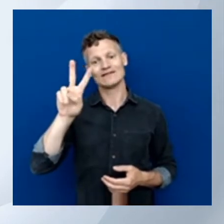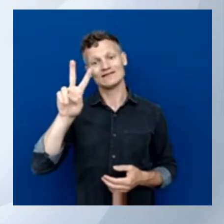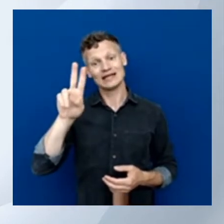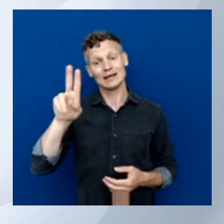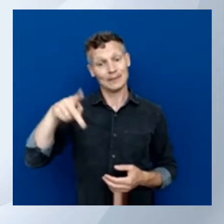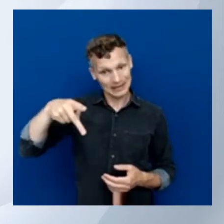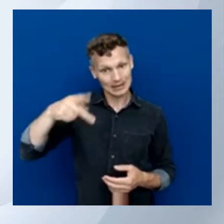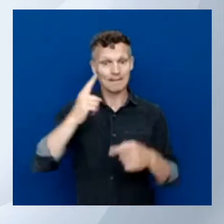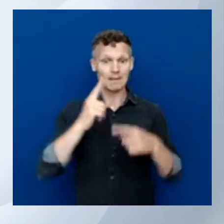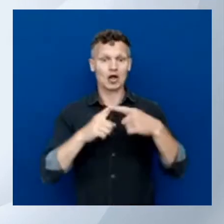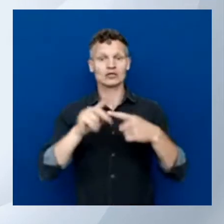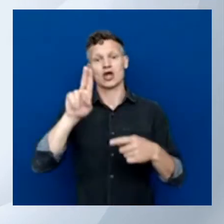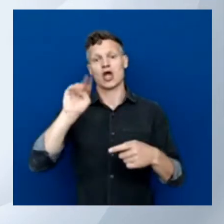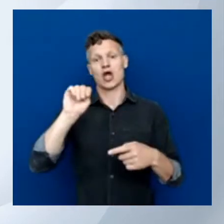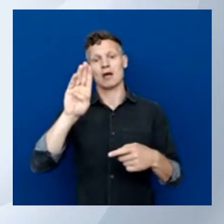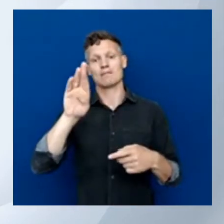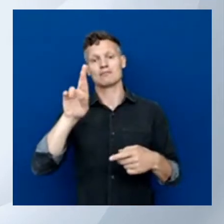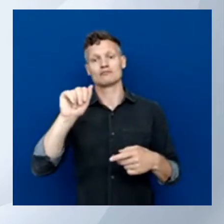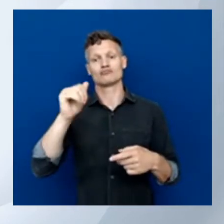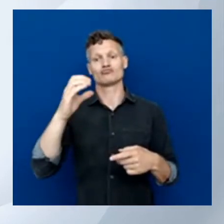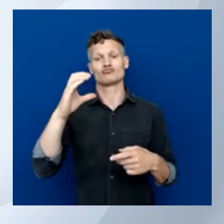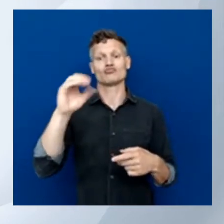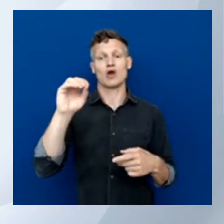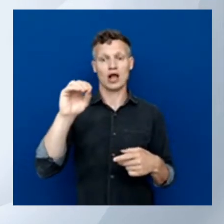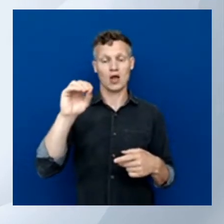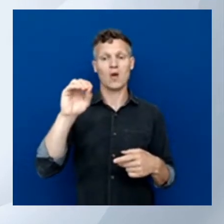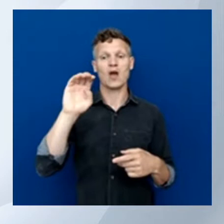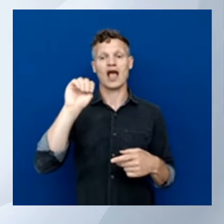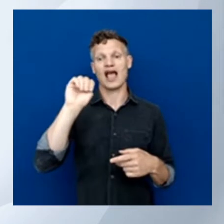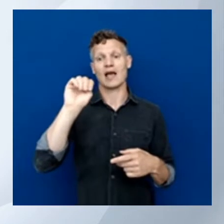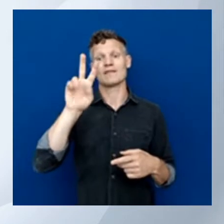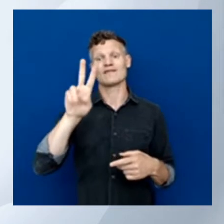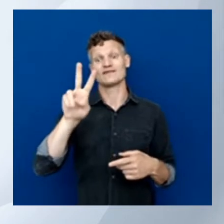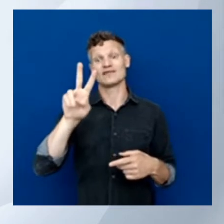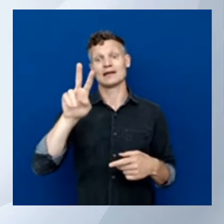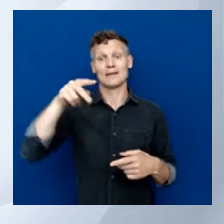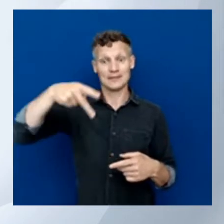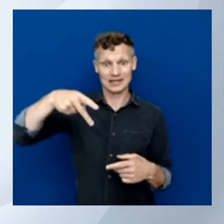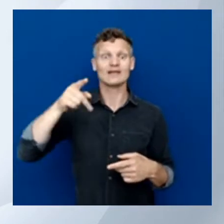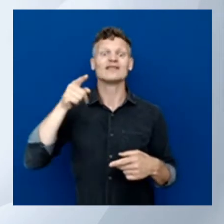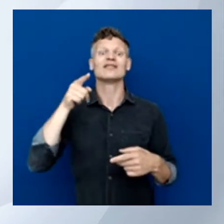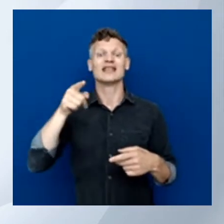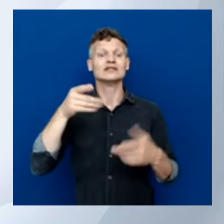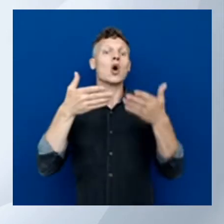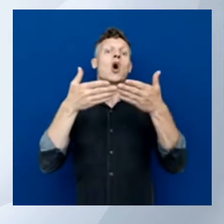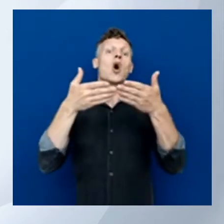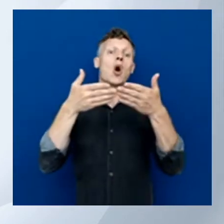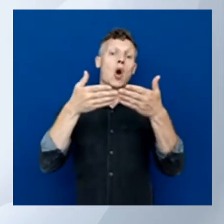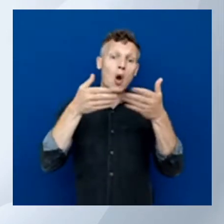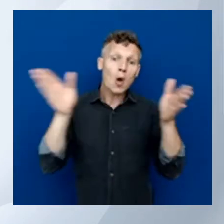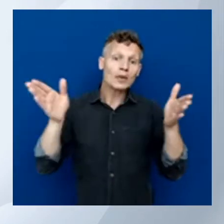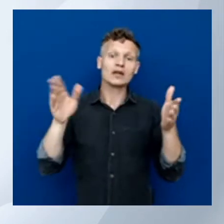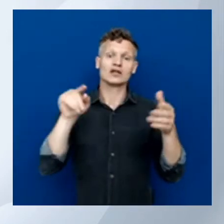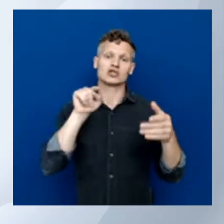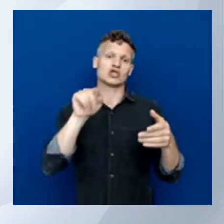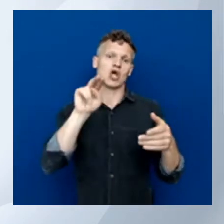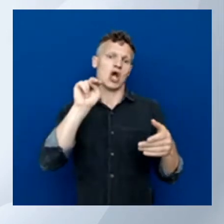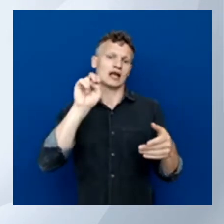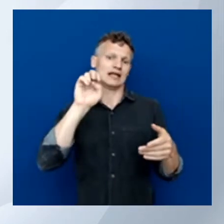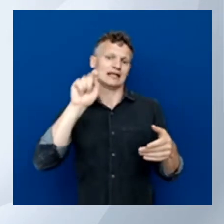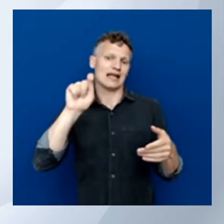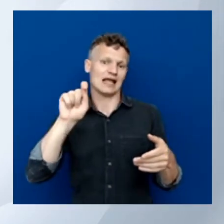Umbraco is an open source .NET based CMS. So primarily I'm a .NET developer, but I do work